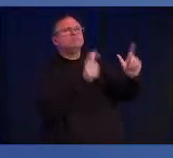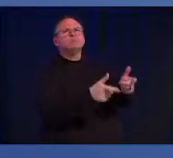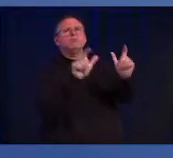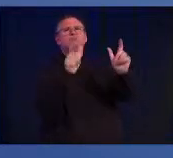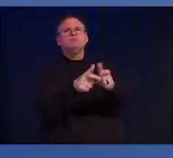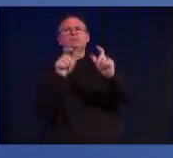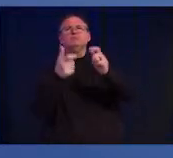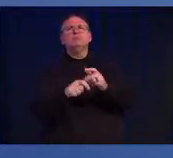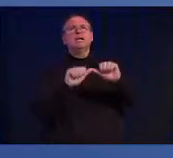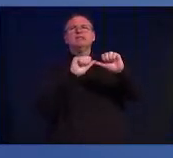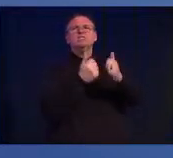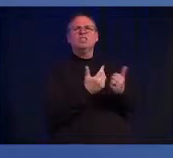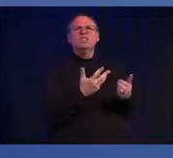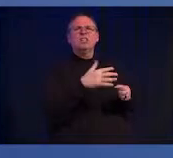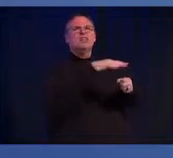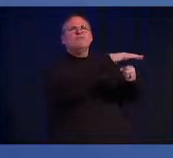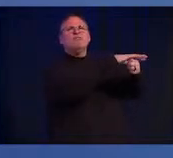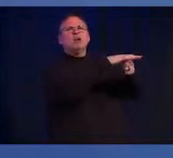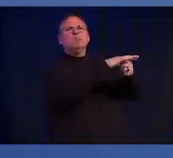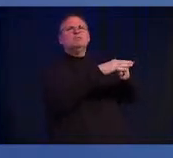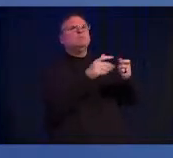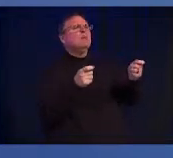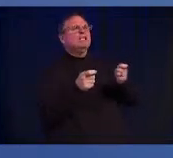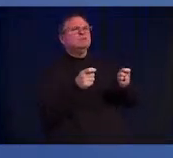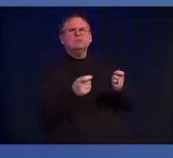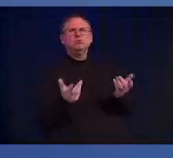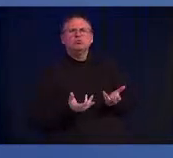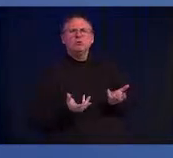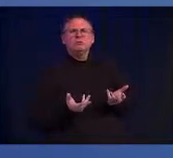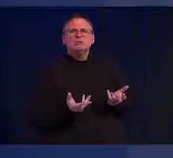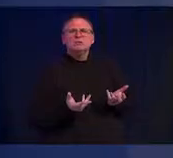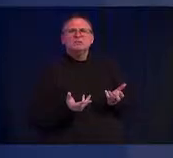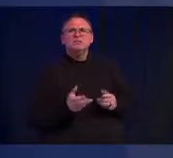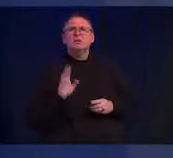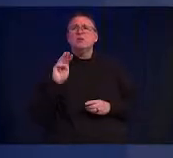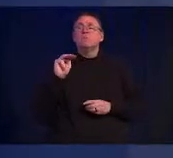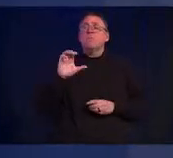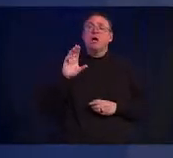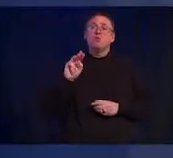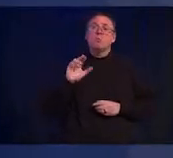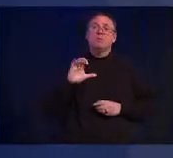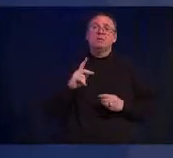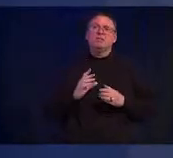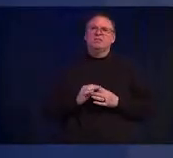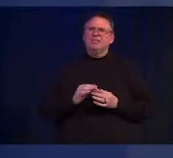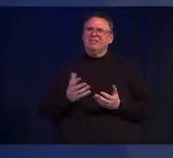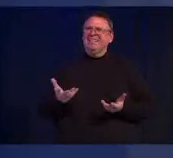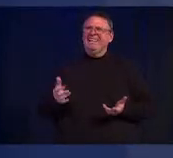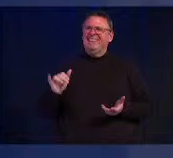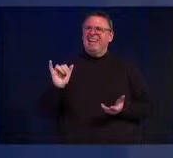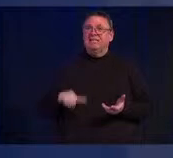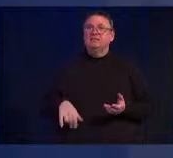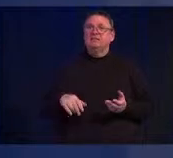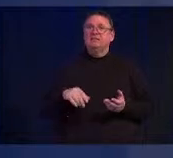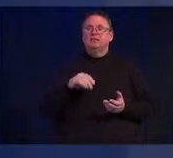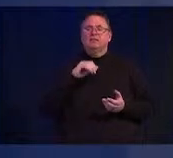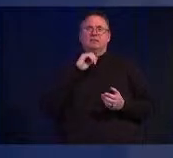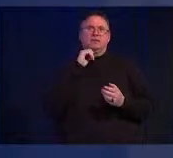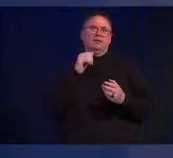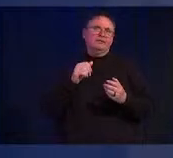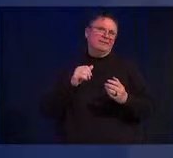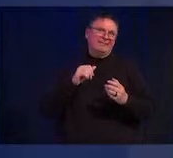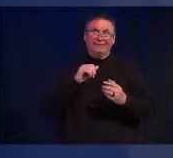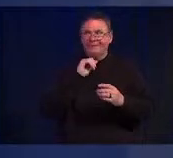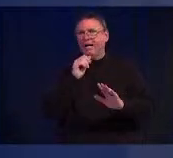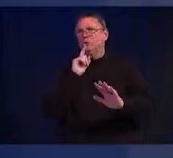health department. Ms. McCormick? Well, first, that would be very irresponsible for me to answer that right now.